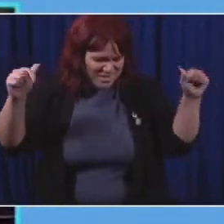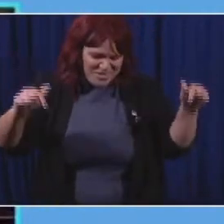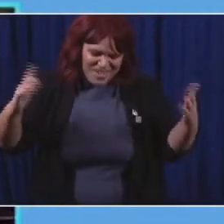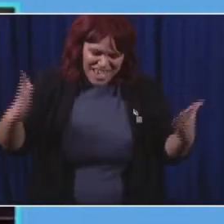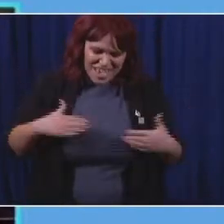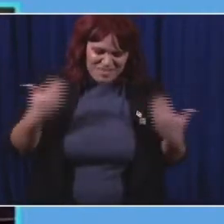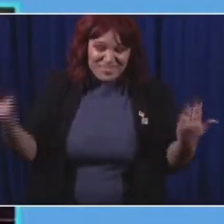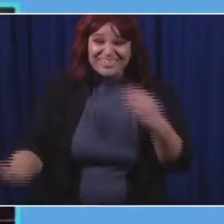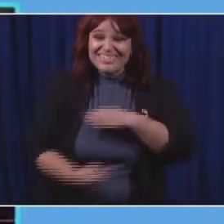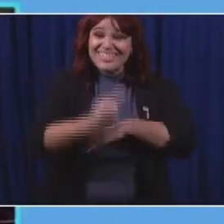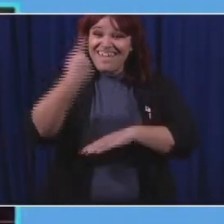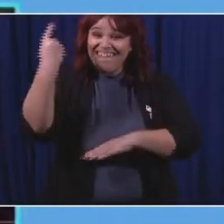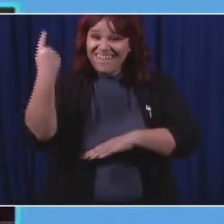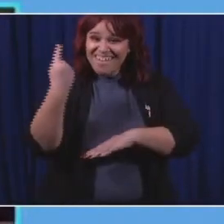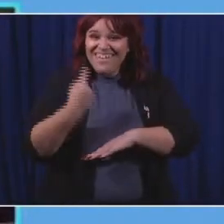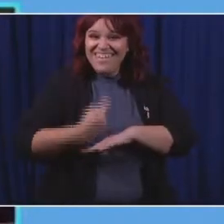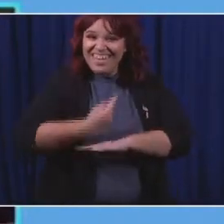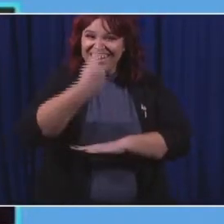day.